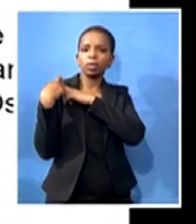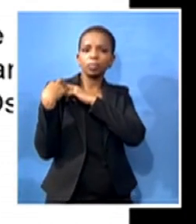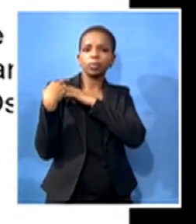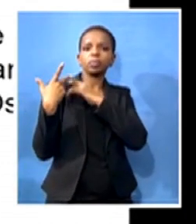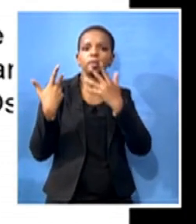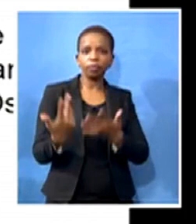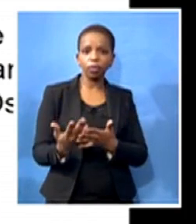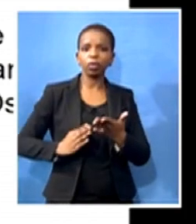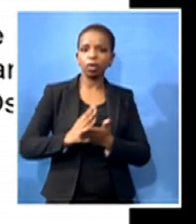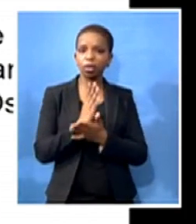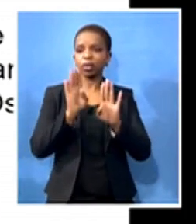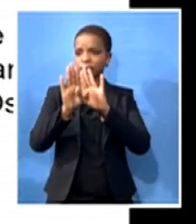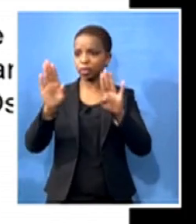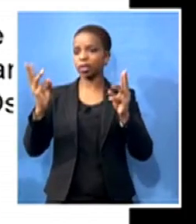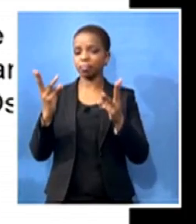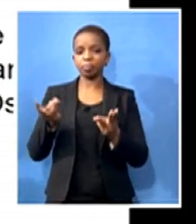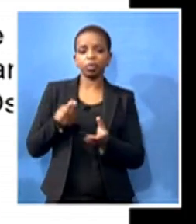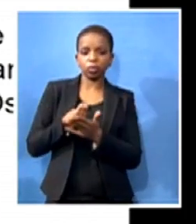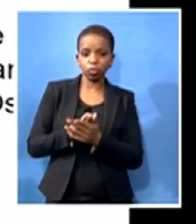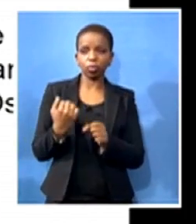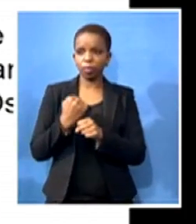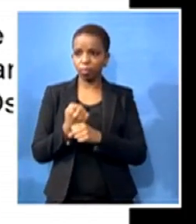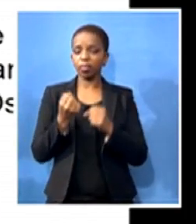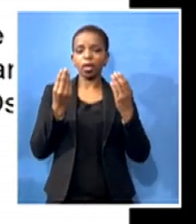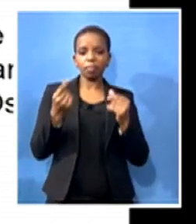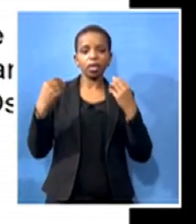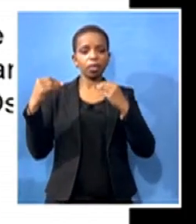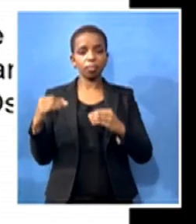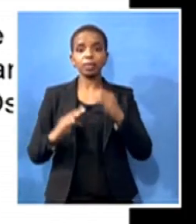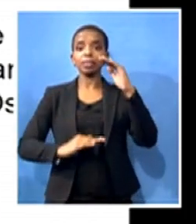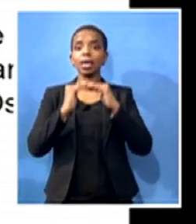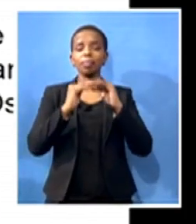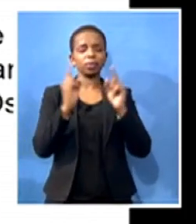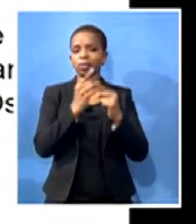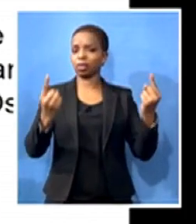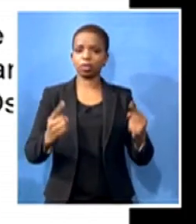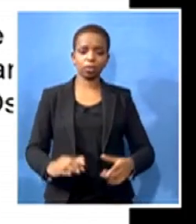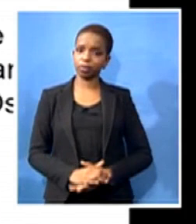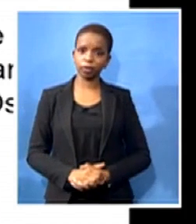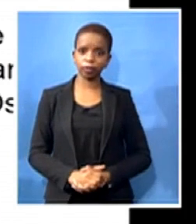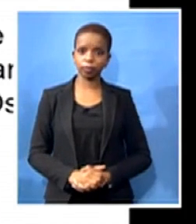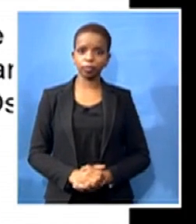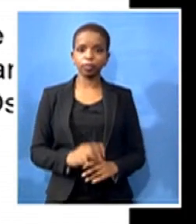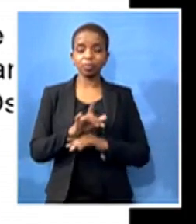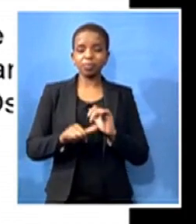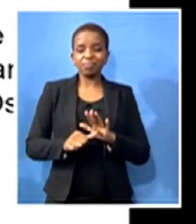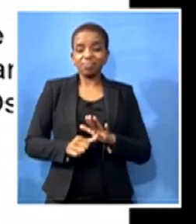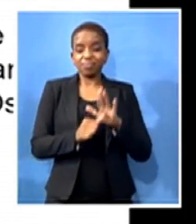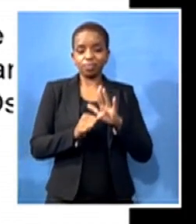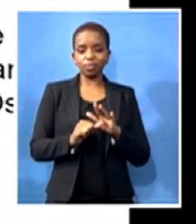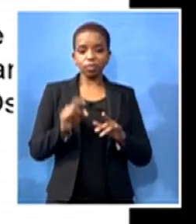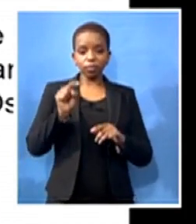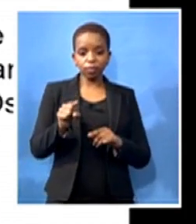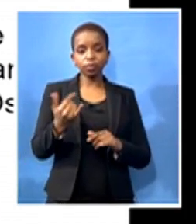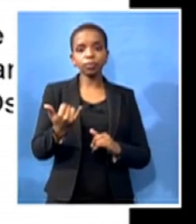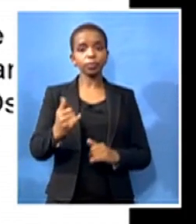So these cannot be limited. Obviously, the most important one that we're considering now to save lives is access